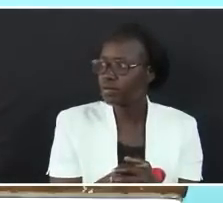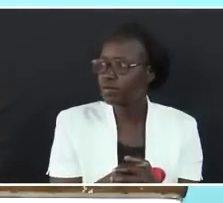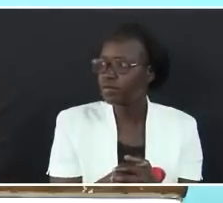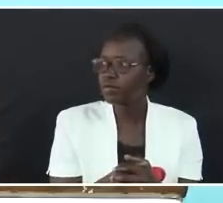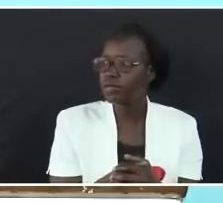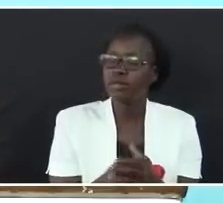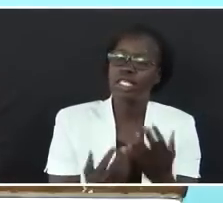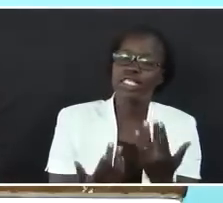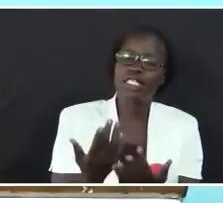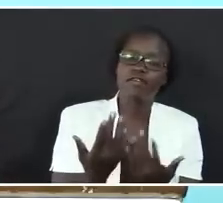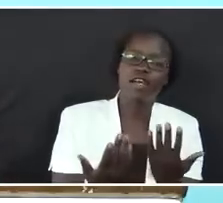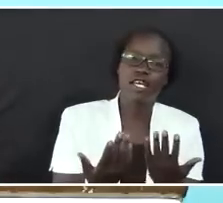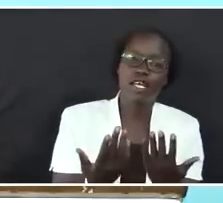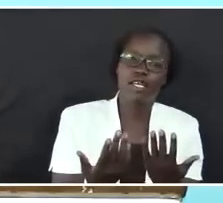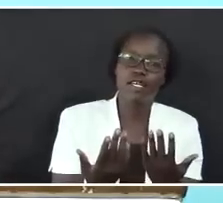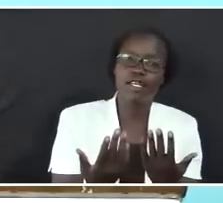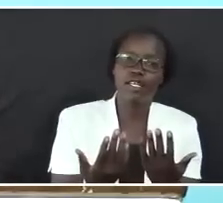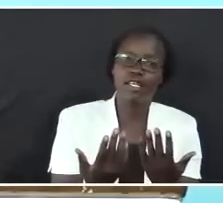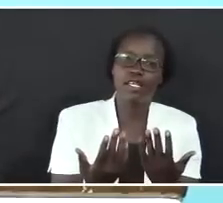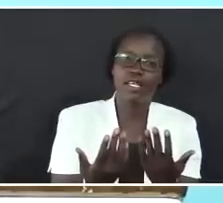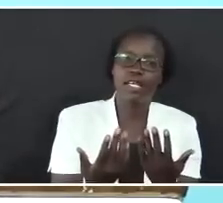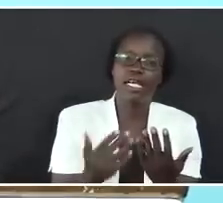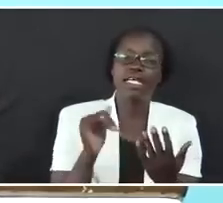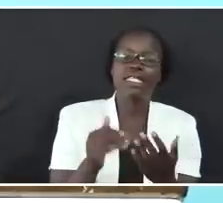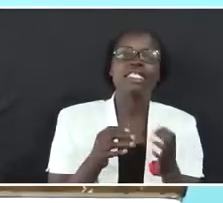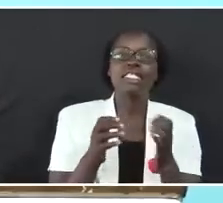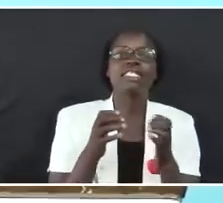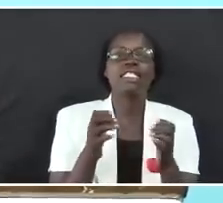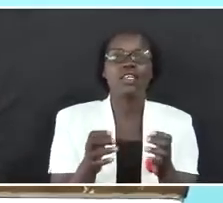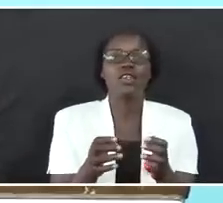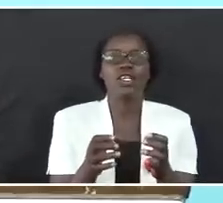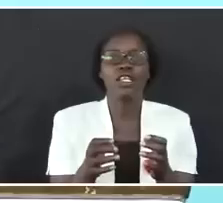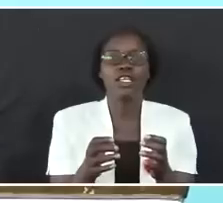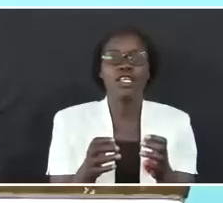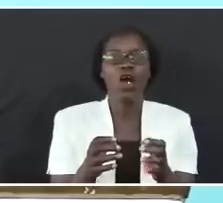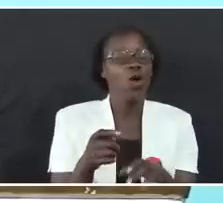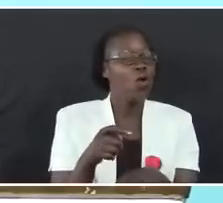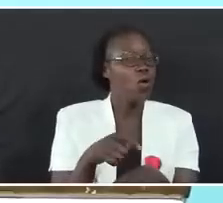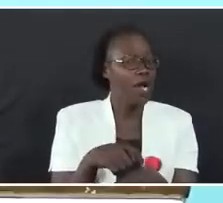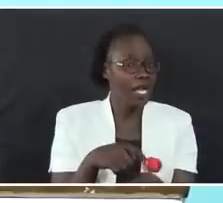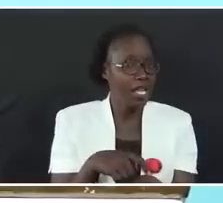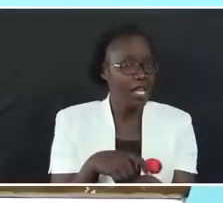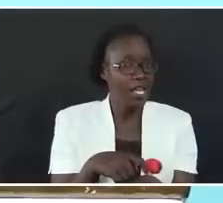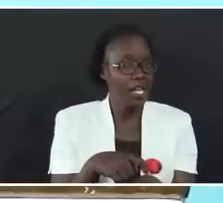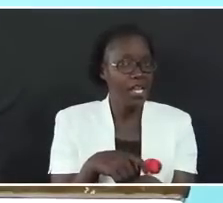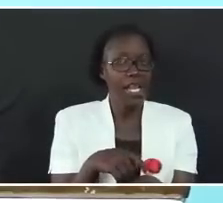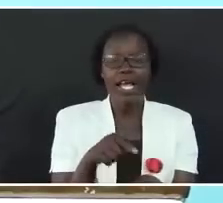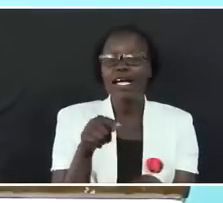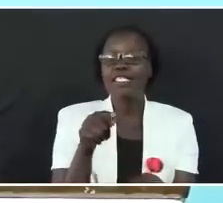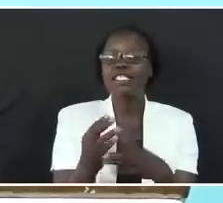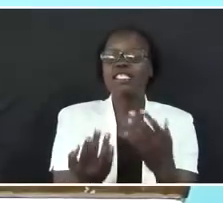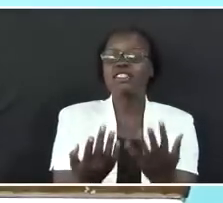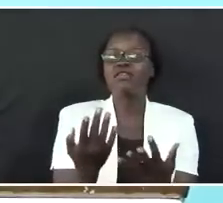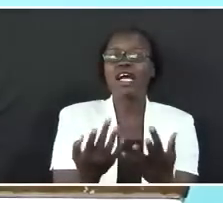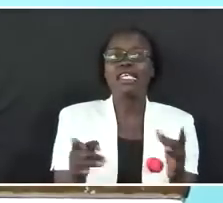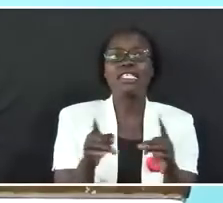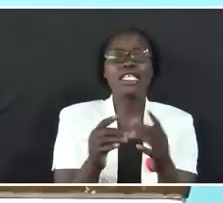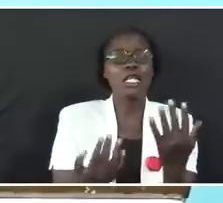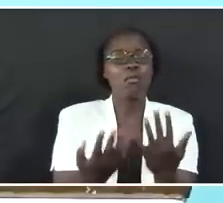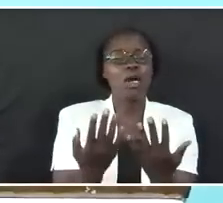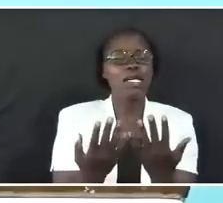It is the fire that is eternal. Why? This fire is still